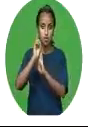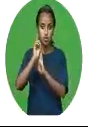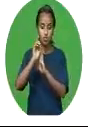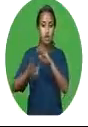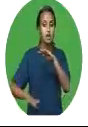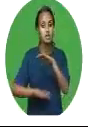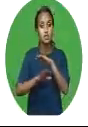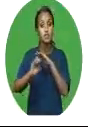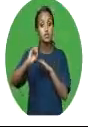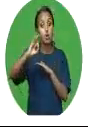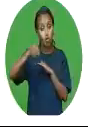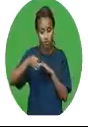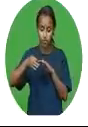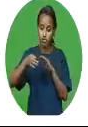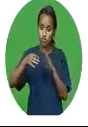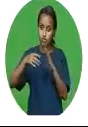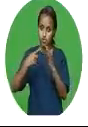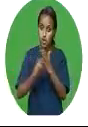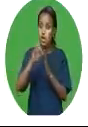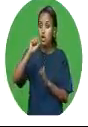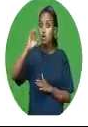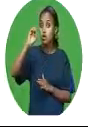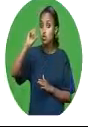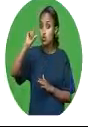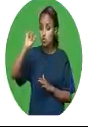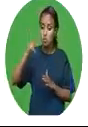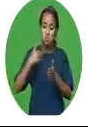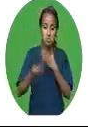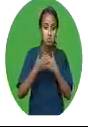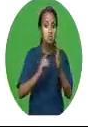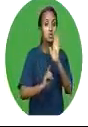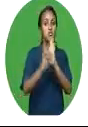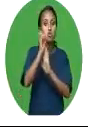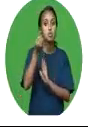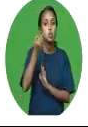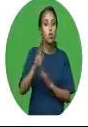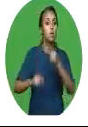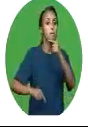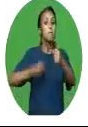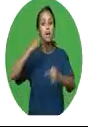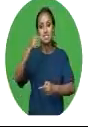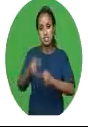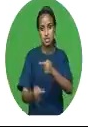the surface of the solid, or simply development or a pattern.